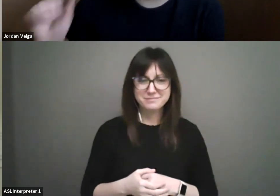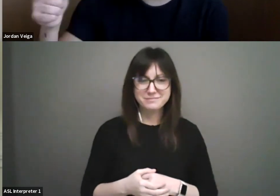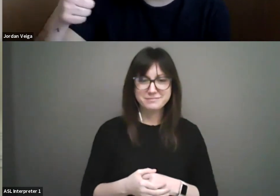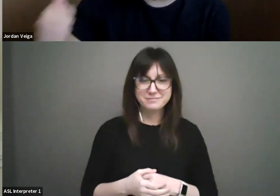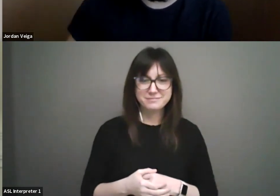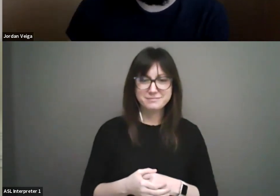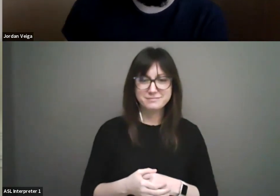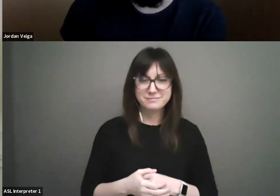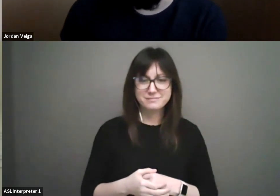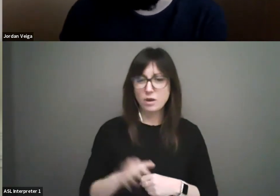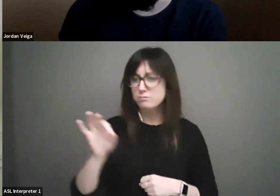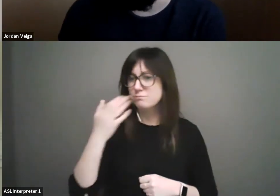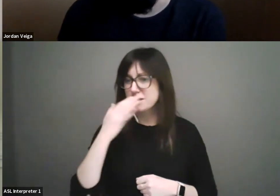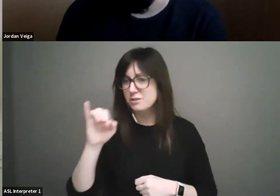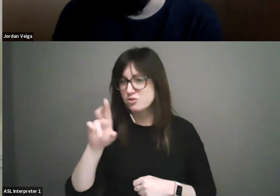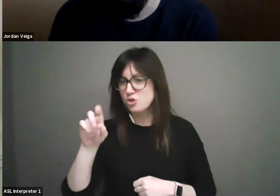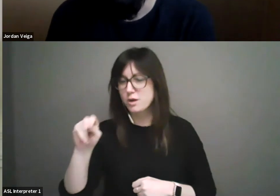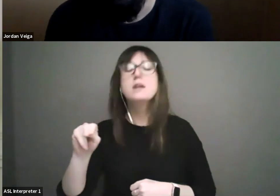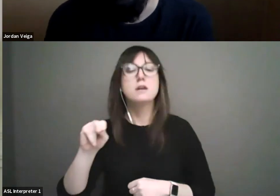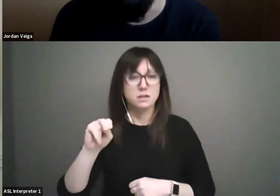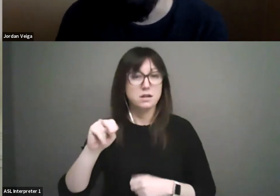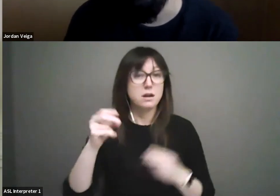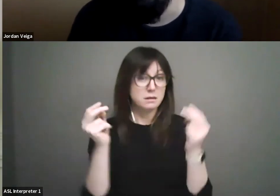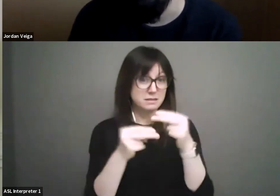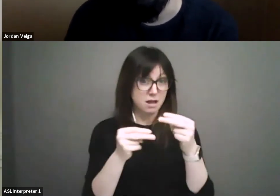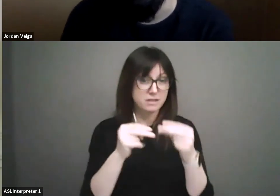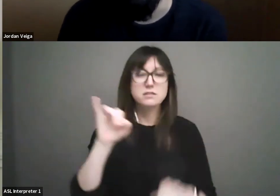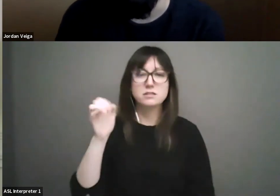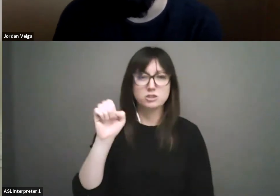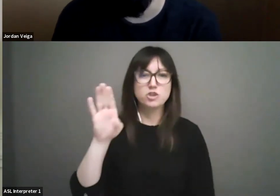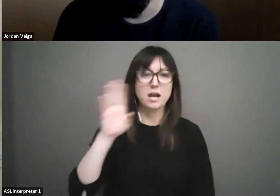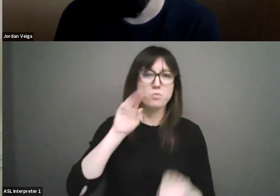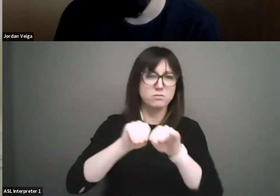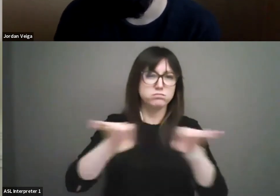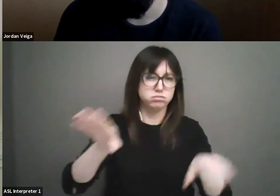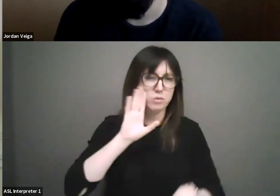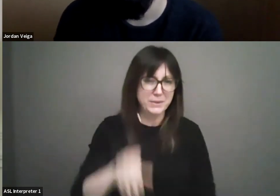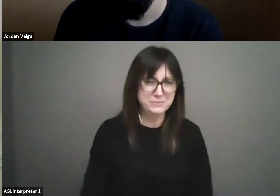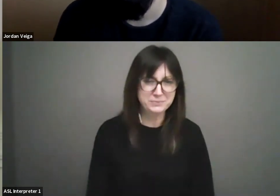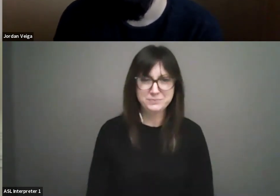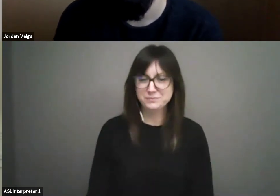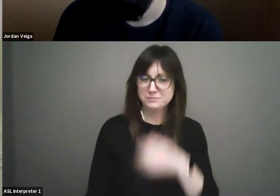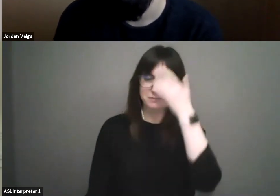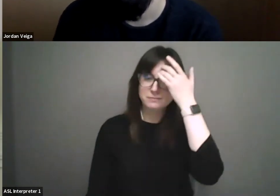Yes. Oh, Jordan, perfect. Yeah. Jacob will send the slides over. Looks like Carly's got a question here.